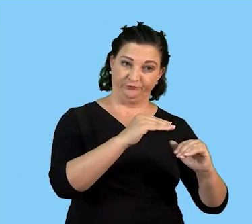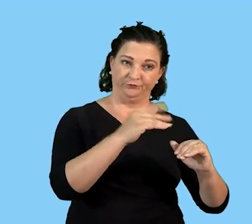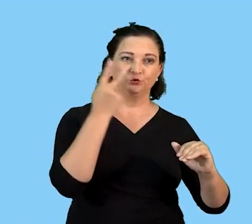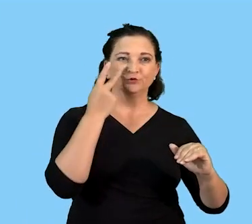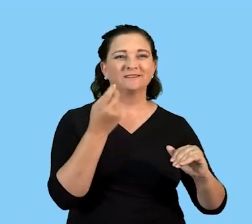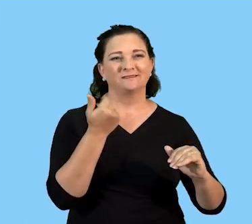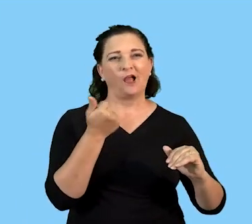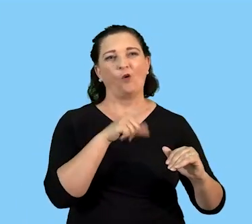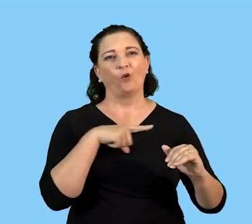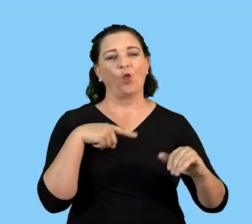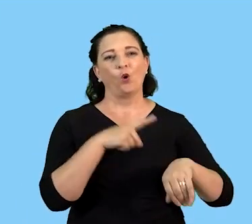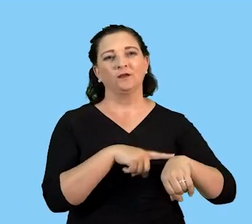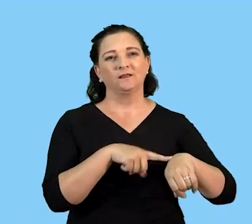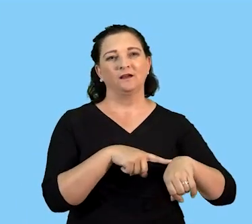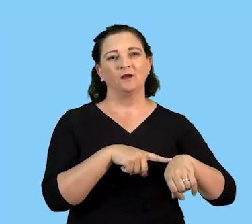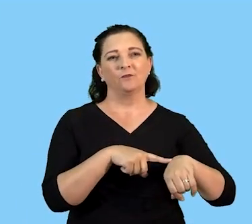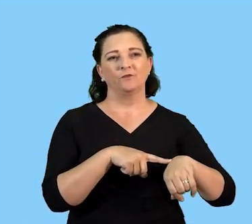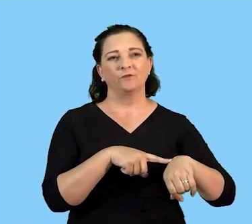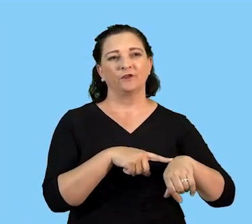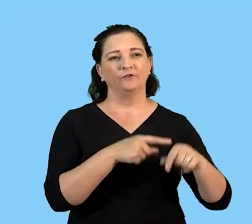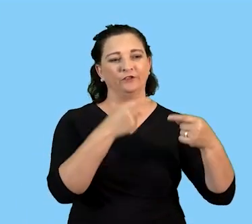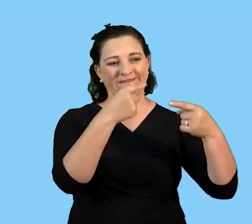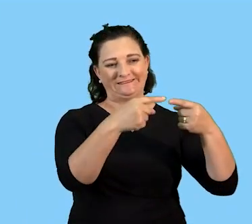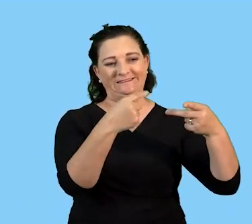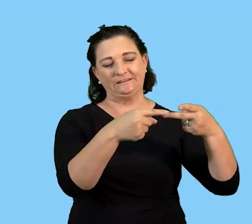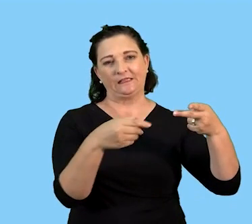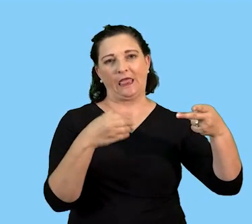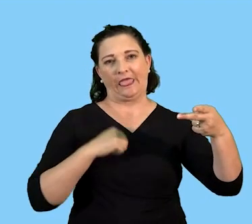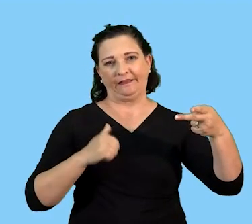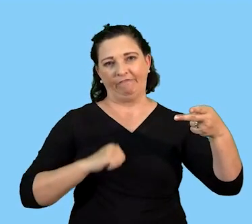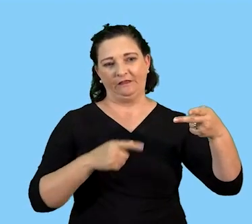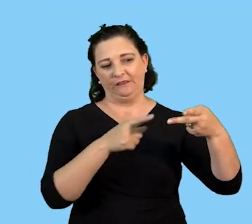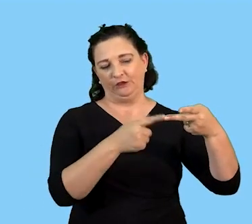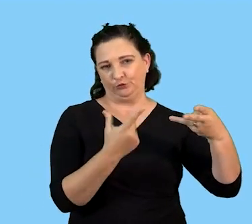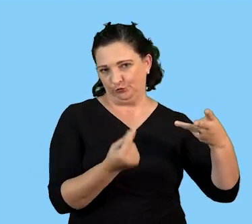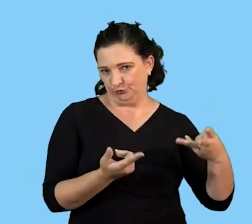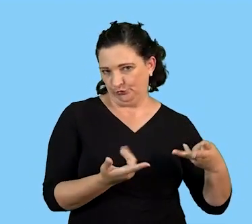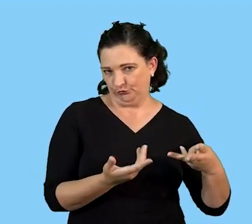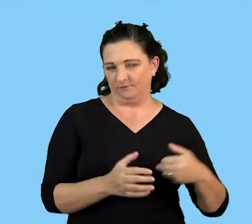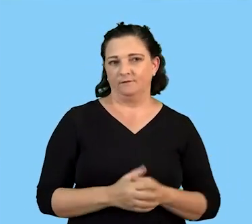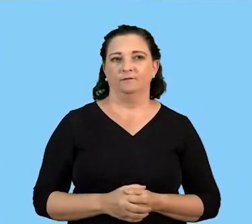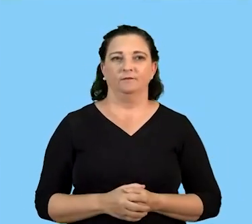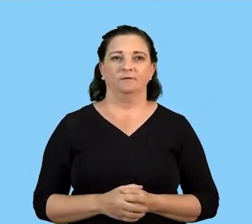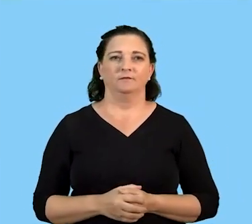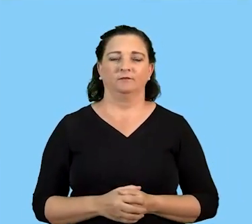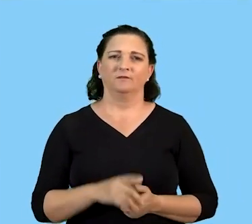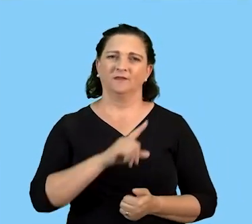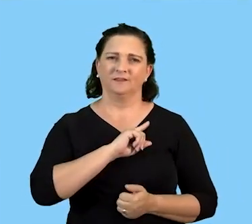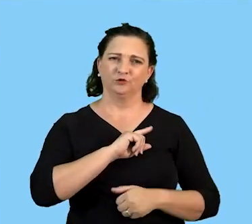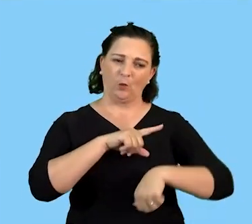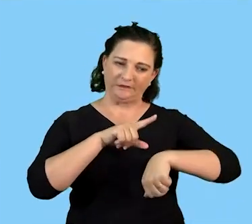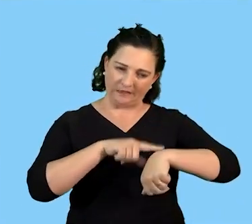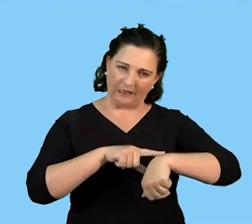much time you will need to allocate each activities. Another thing that we need to do, we need to set a time